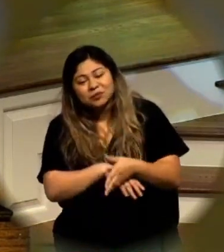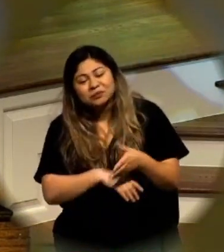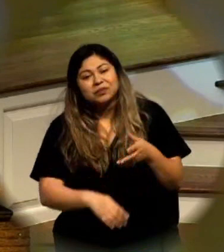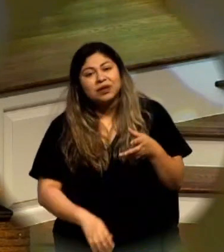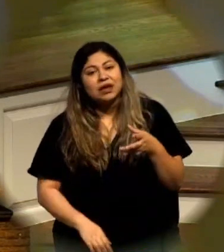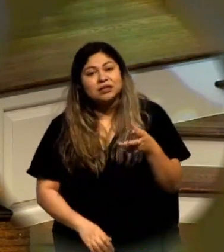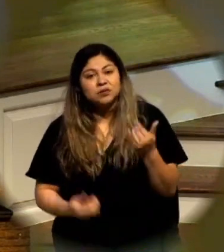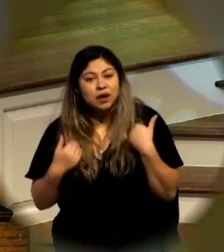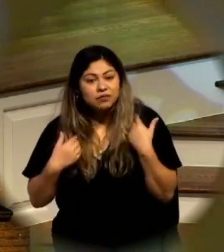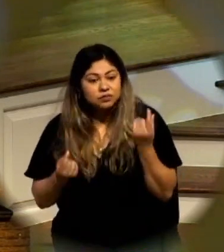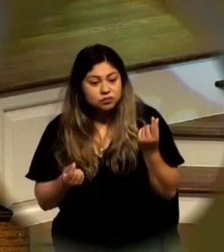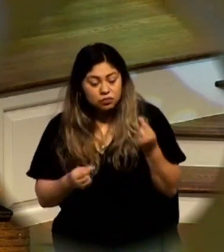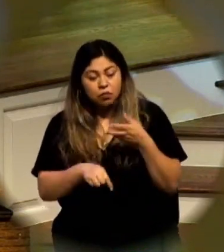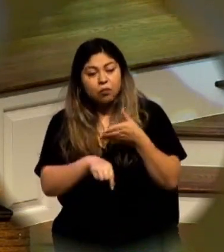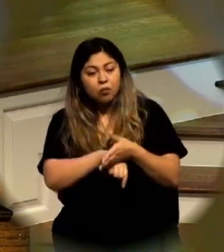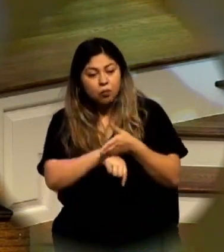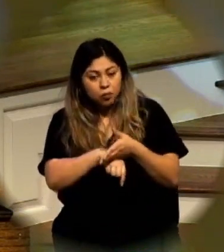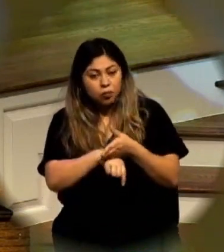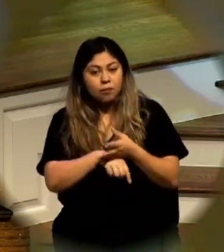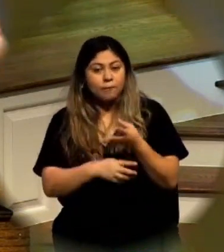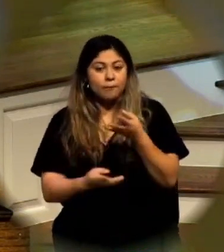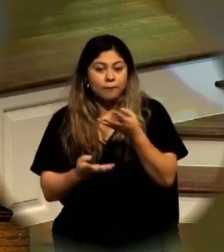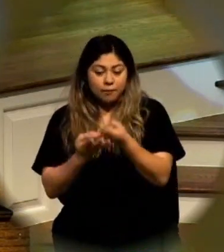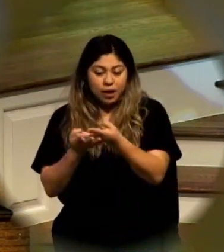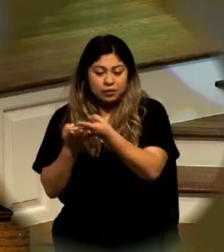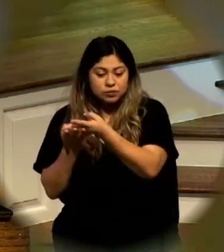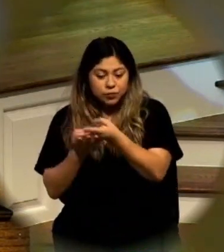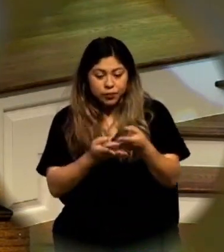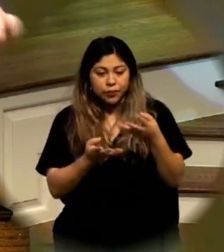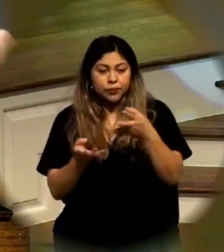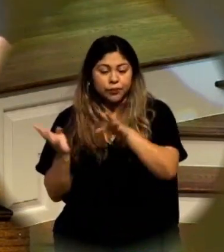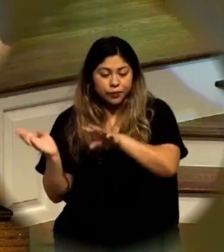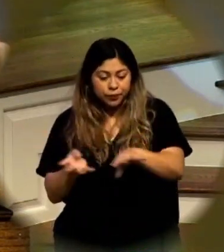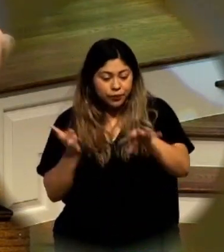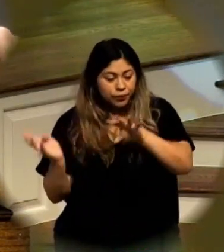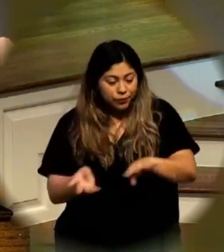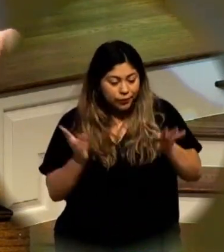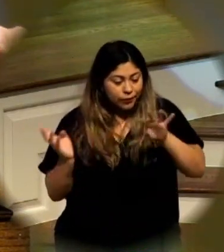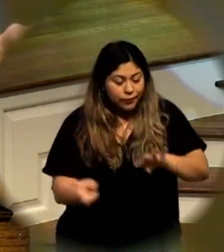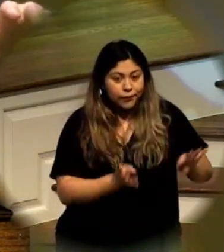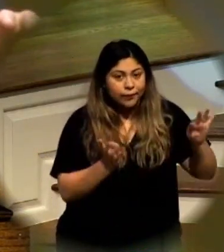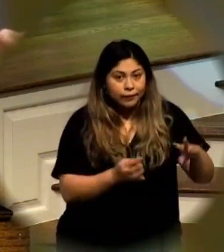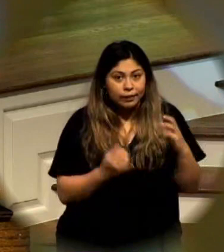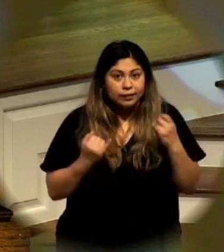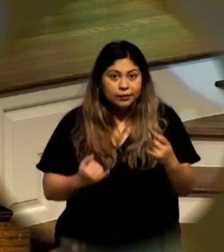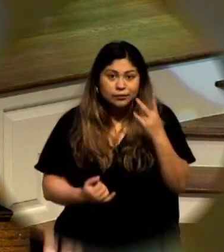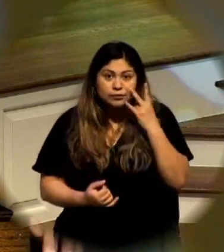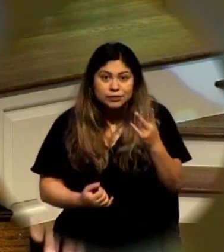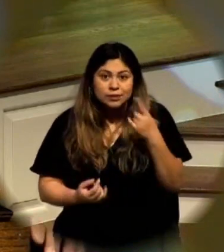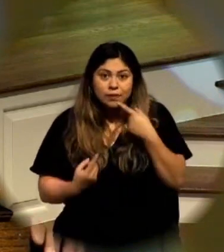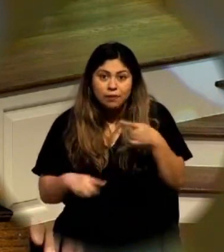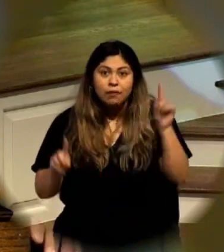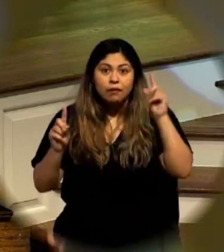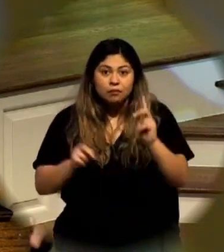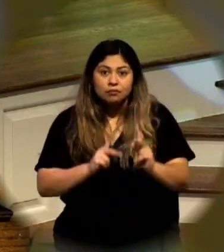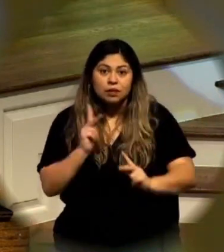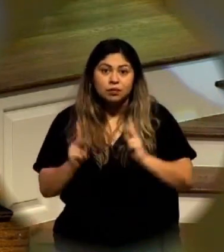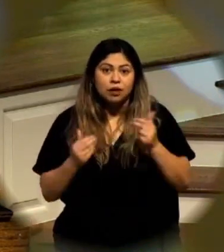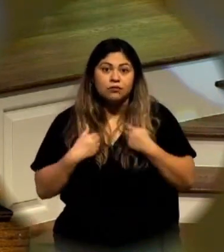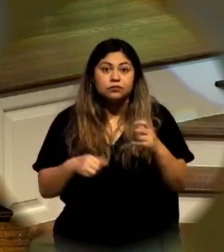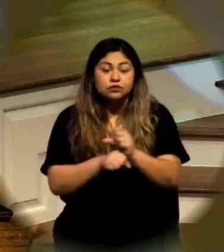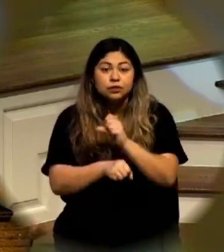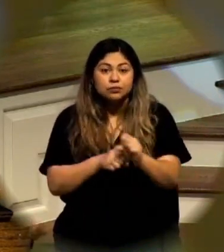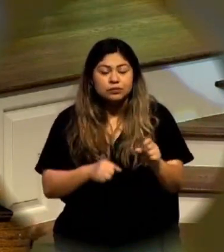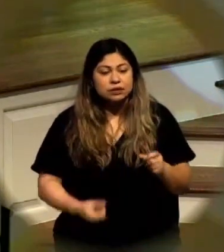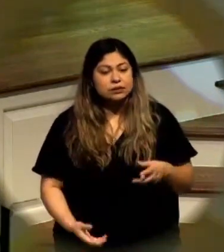wooden pallets roll off the production line in an area of town where there had been no manufacturing for a long, long time. And then he said,